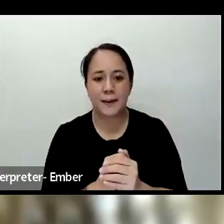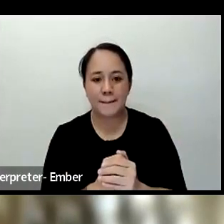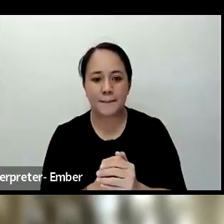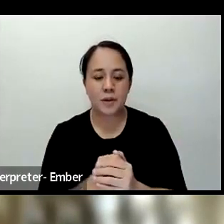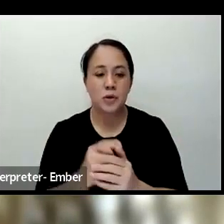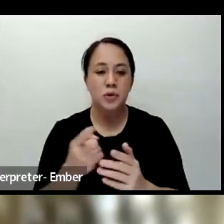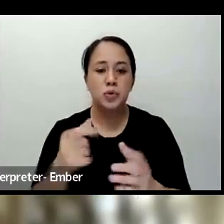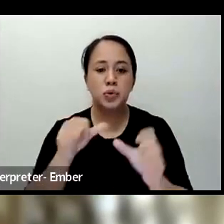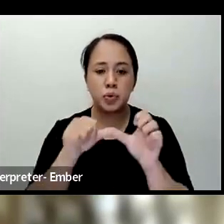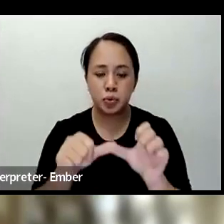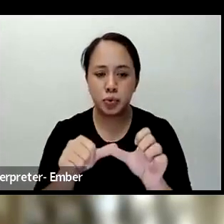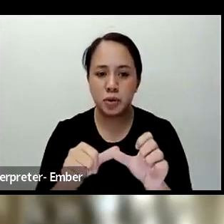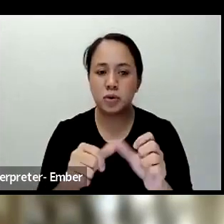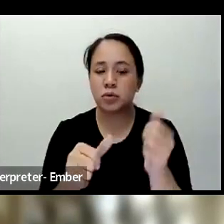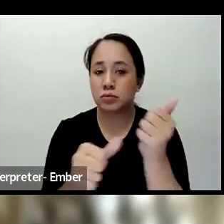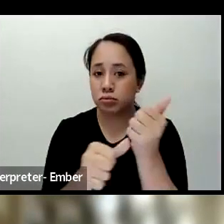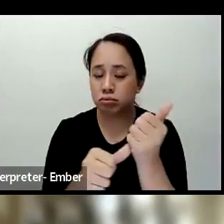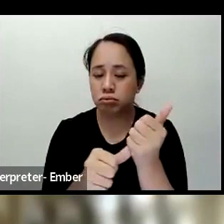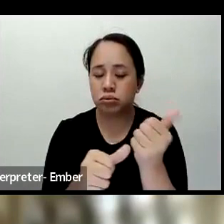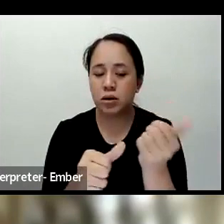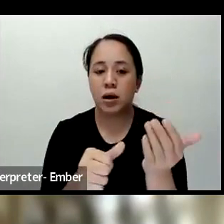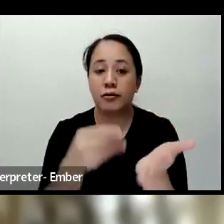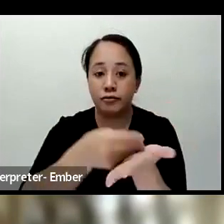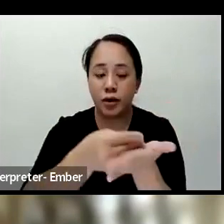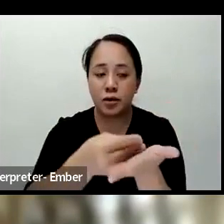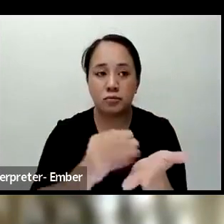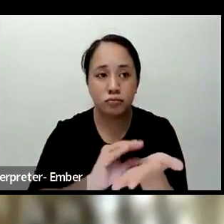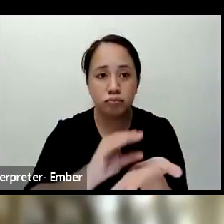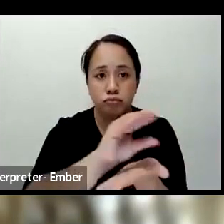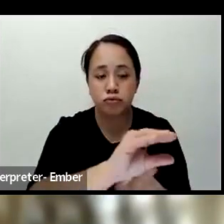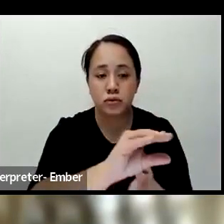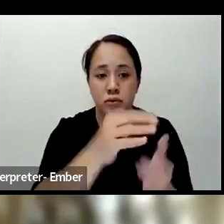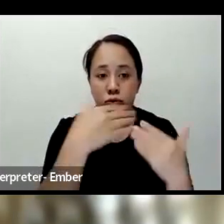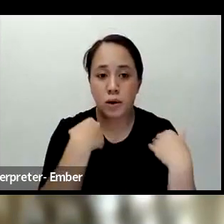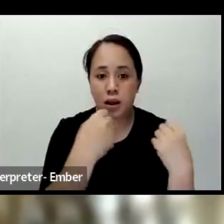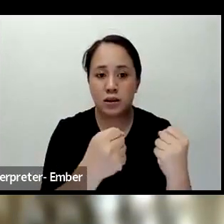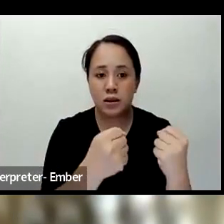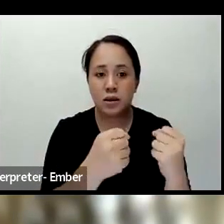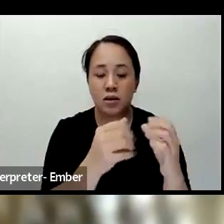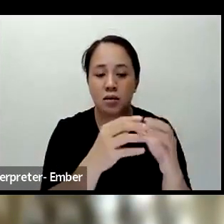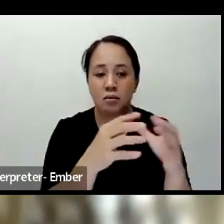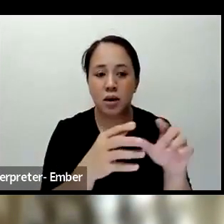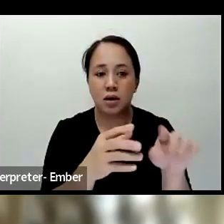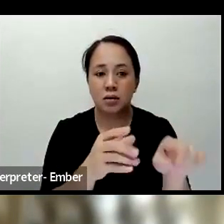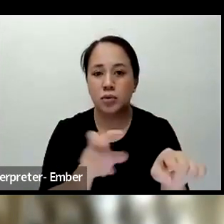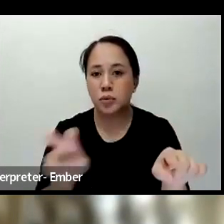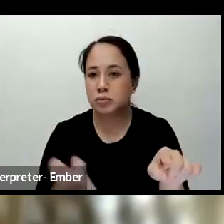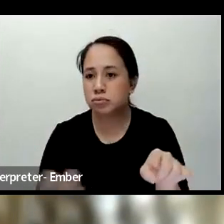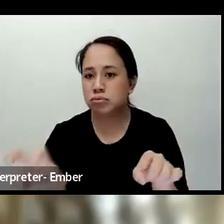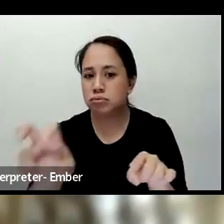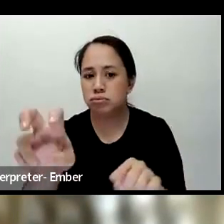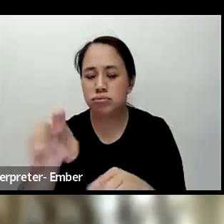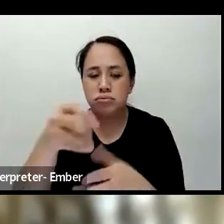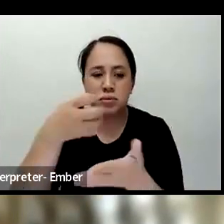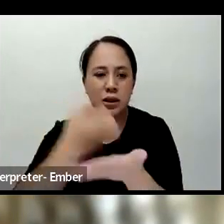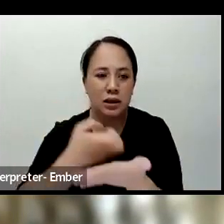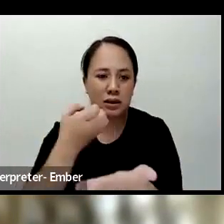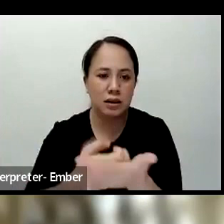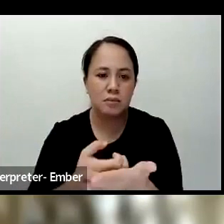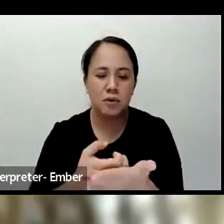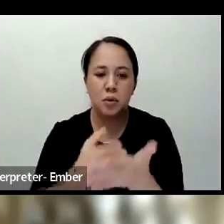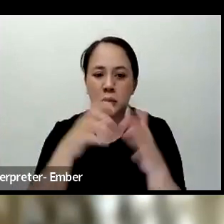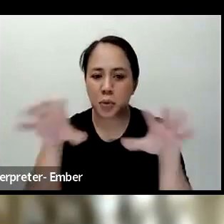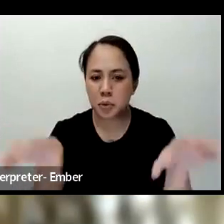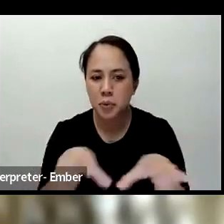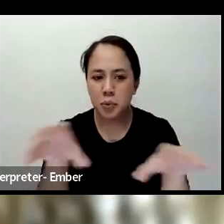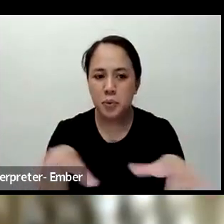yung contingency fund will go to health, but so much will go to tourism, to economic endeavors,